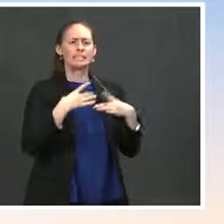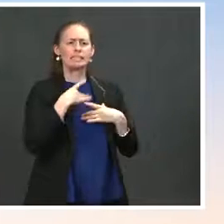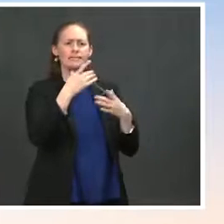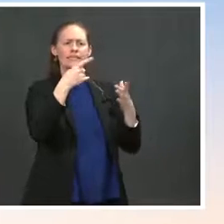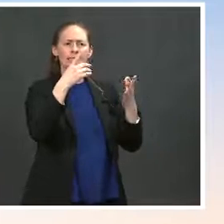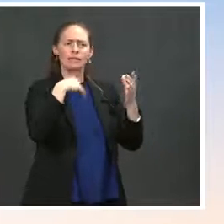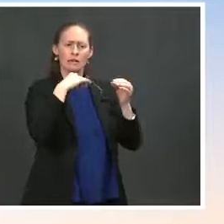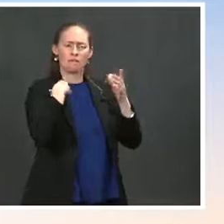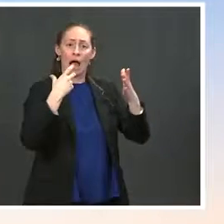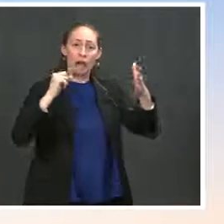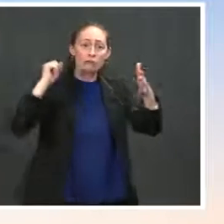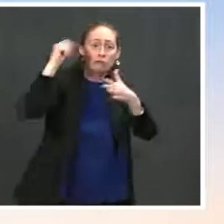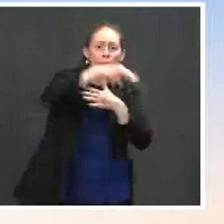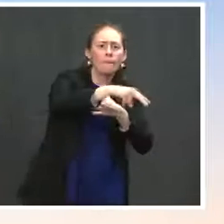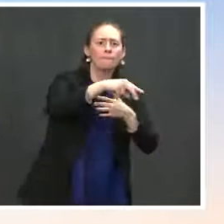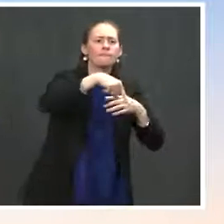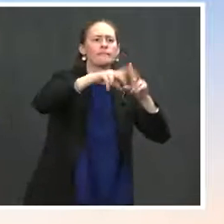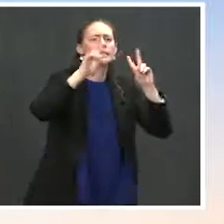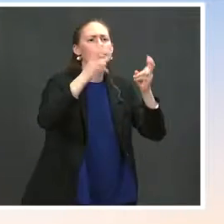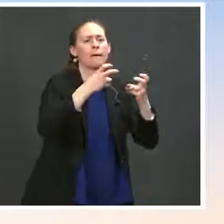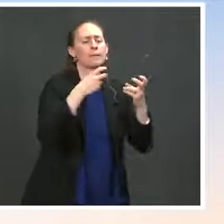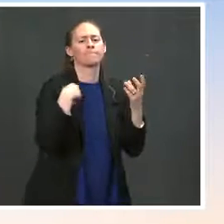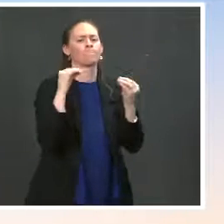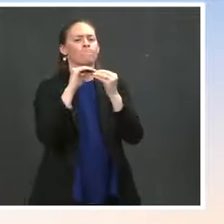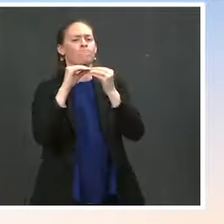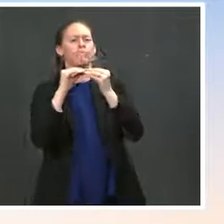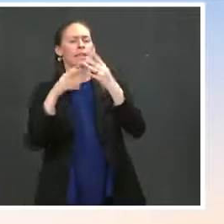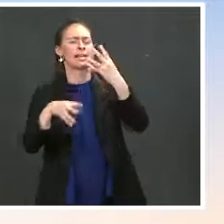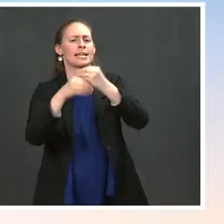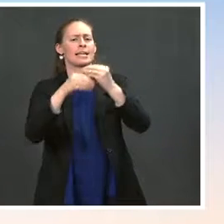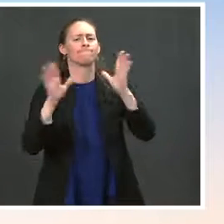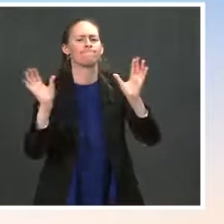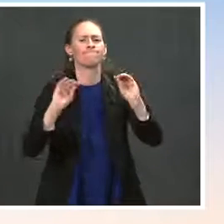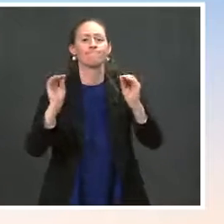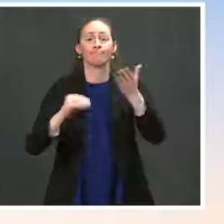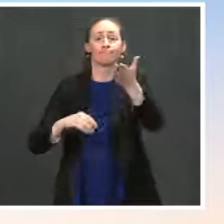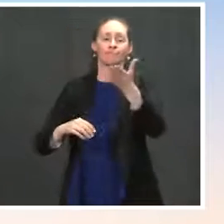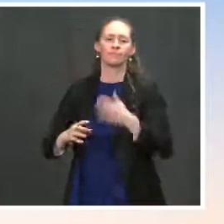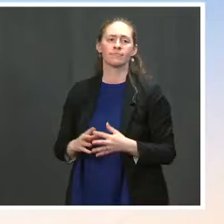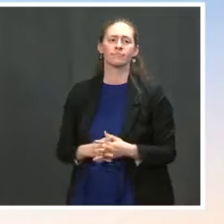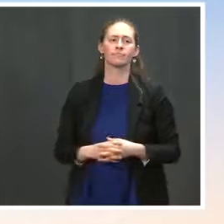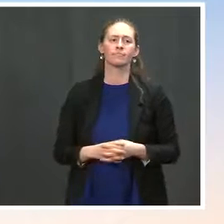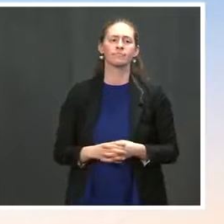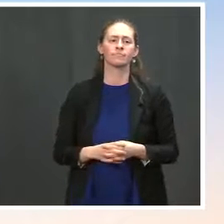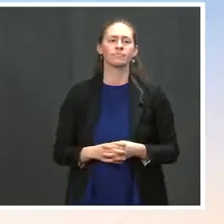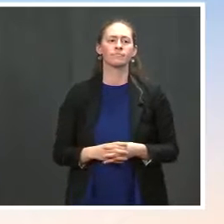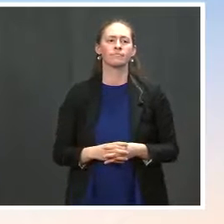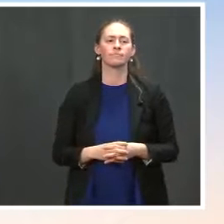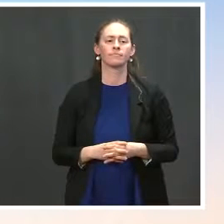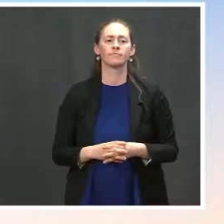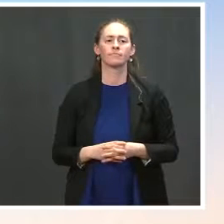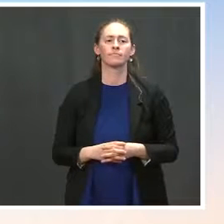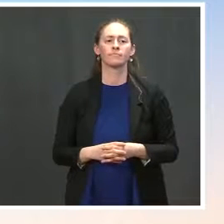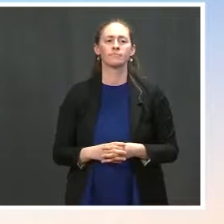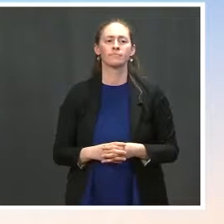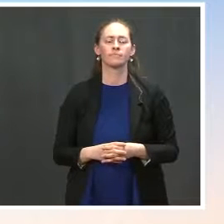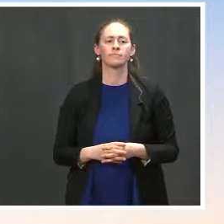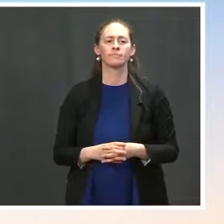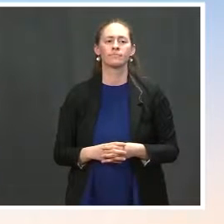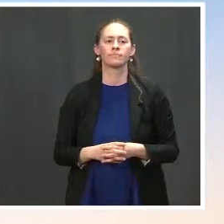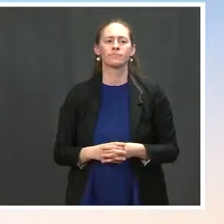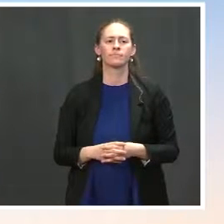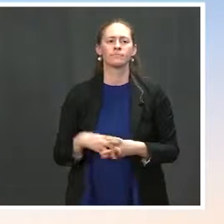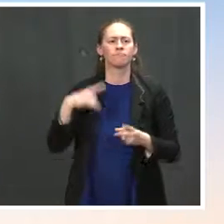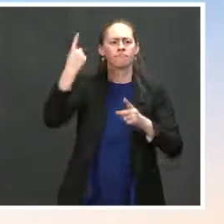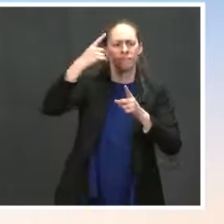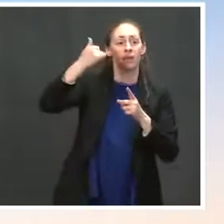of the president, and I also don't have anything else to provide from the podium today. Go ahead. Back on trying to reach this 50 to 52%